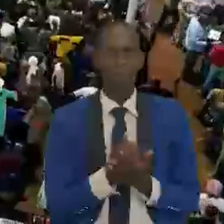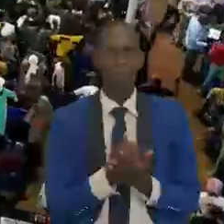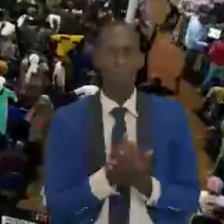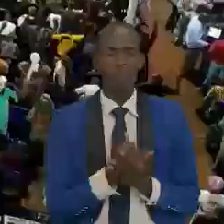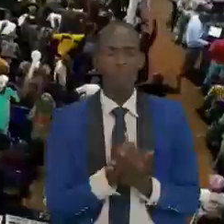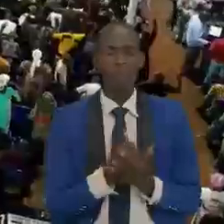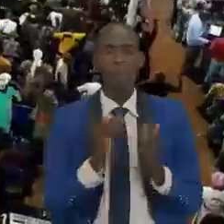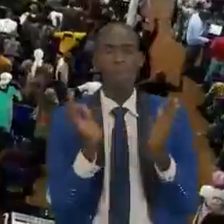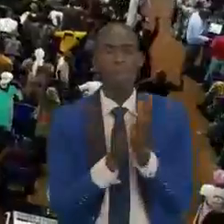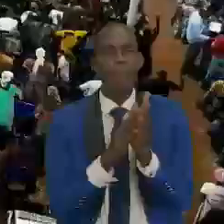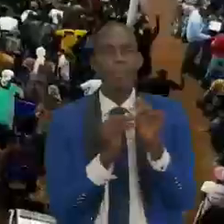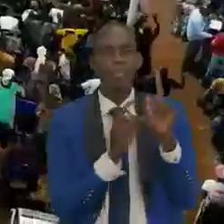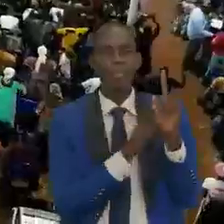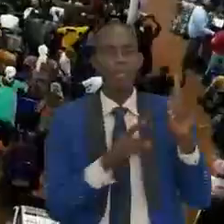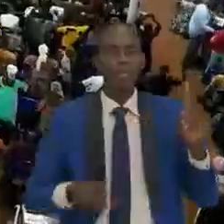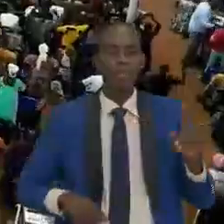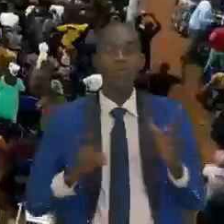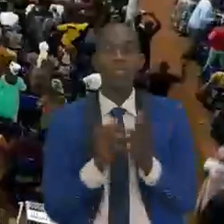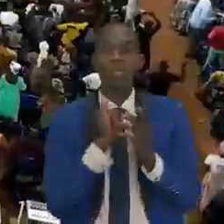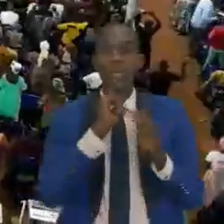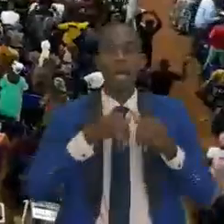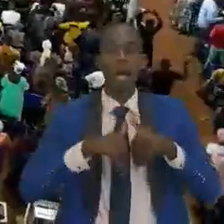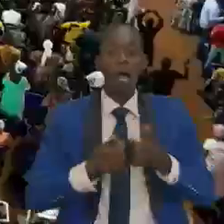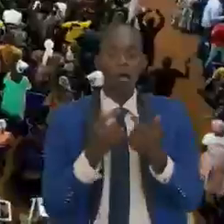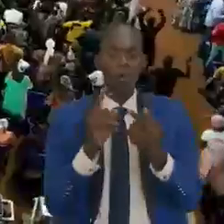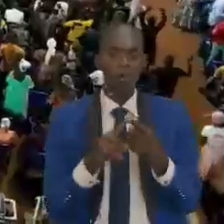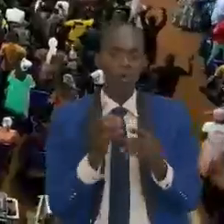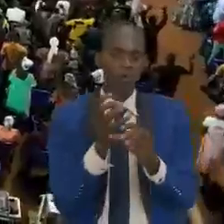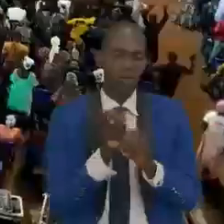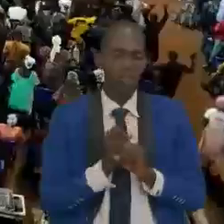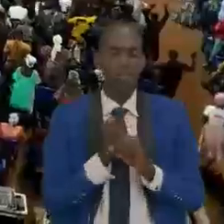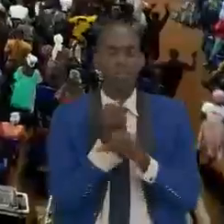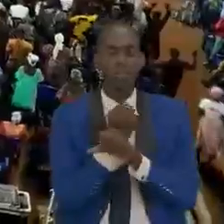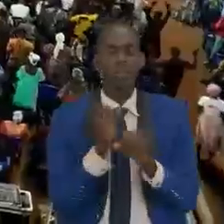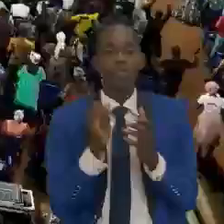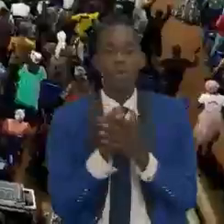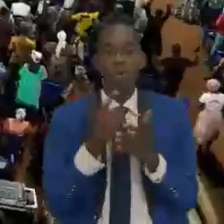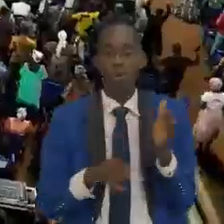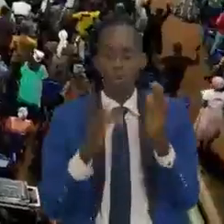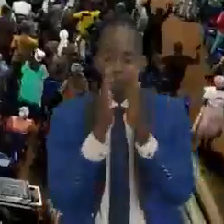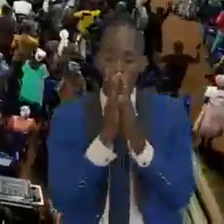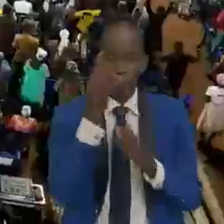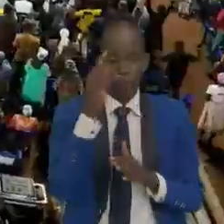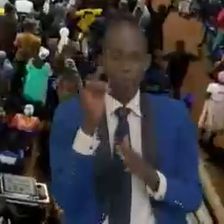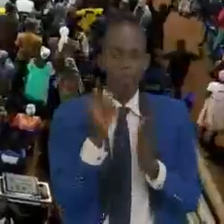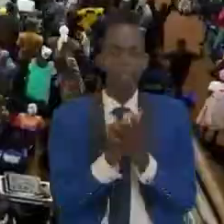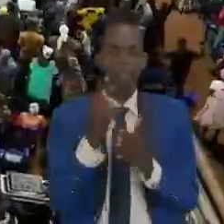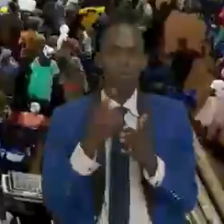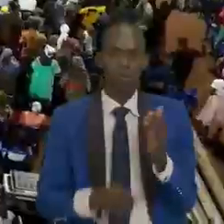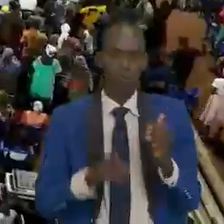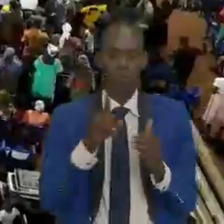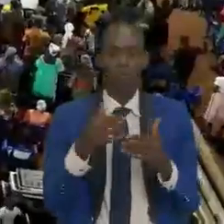Praise the Lord. That's how to have salvation. That's what you prayed for. And that is what you have got.